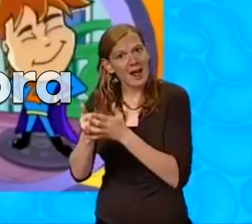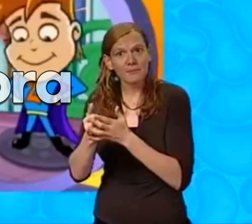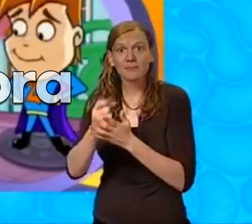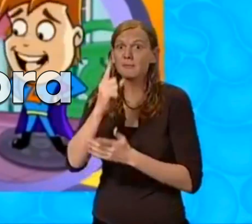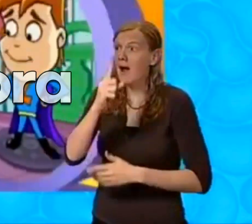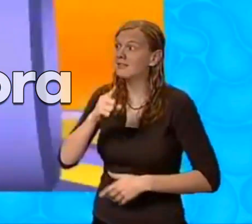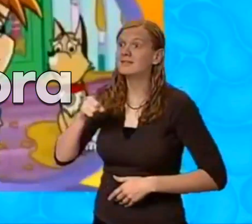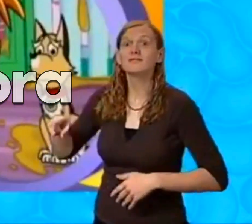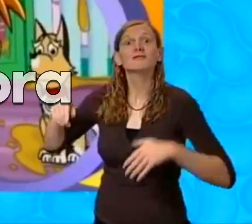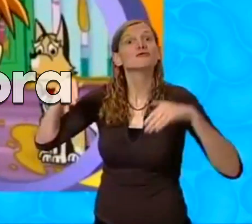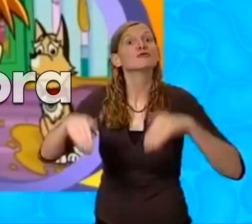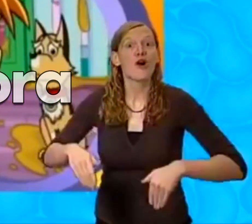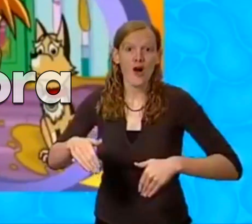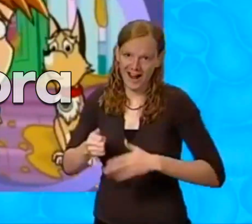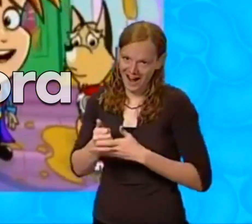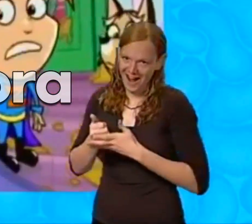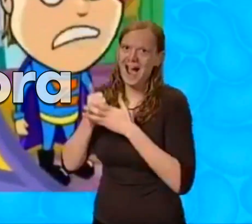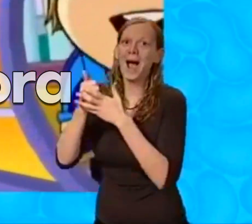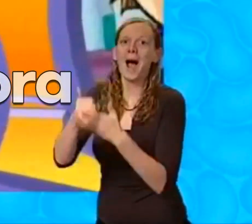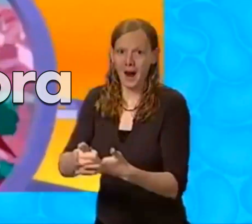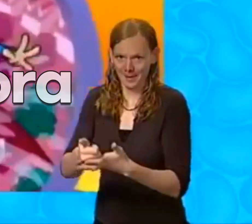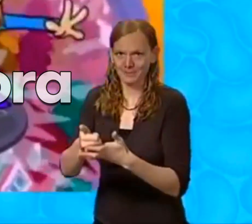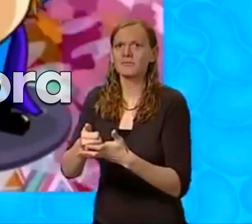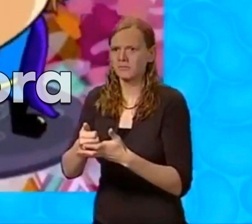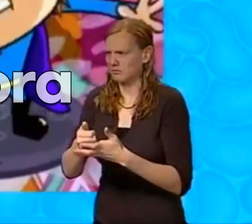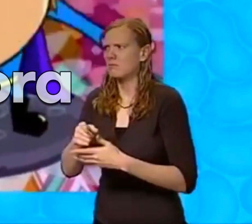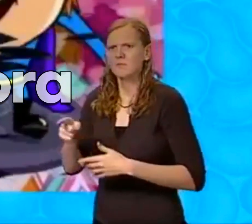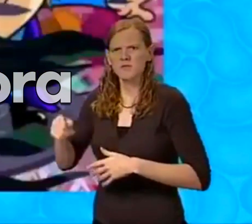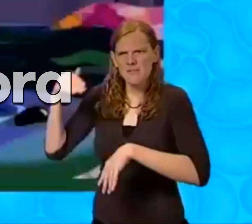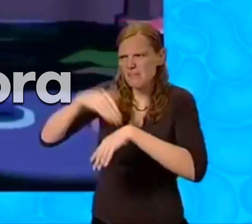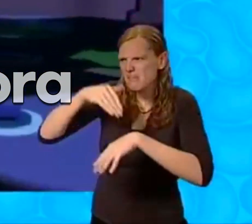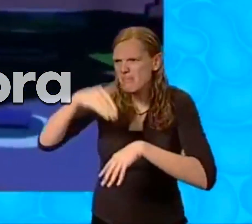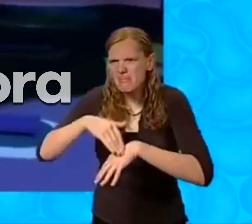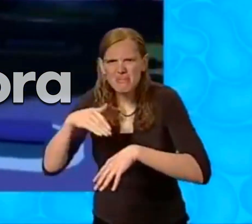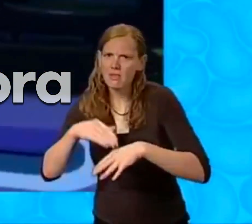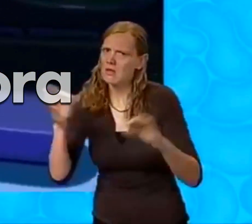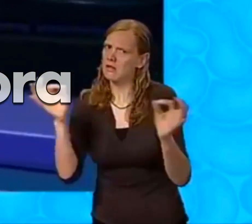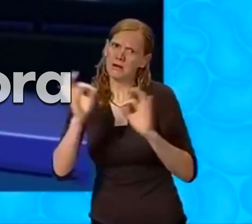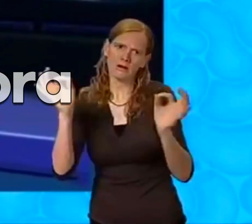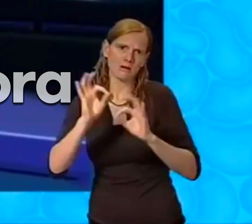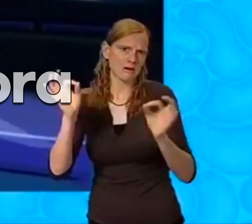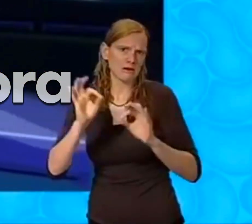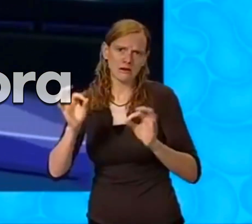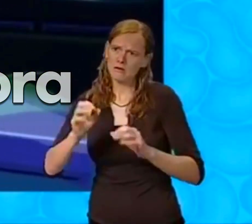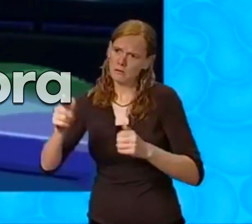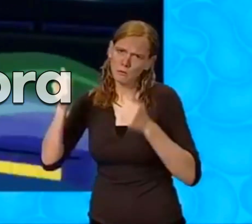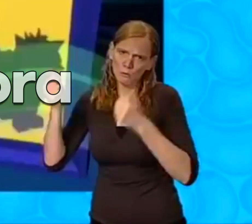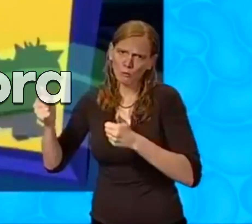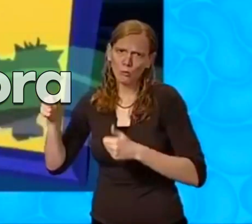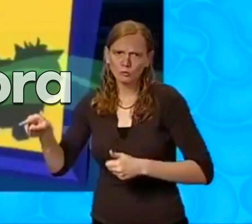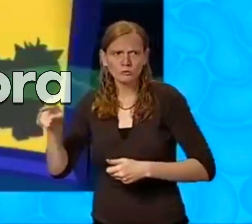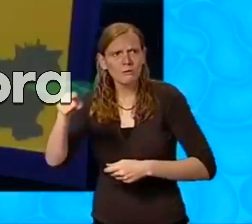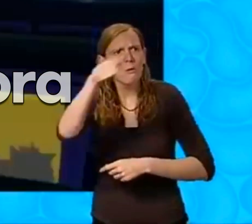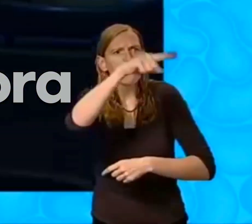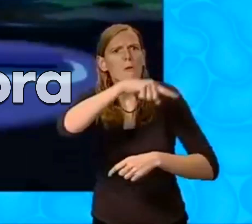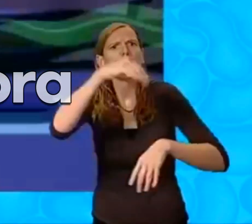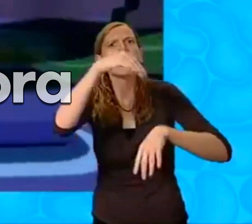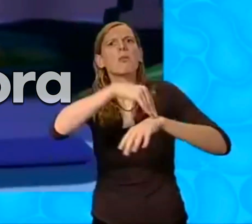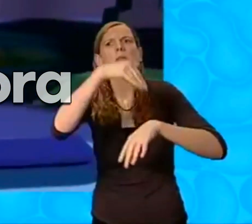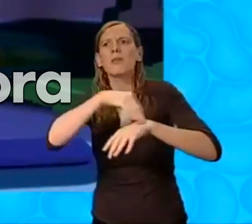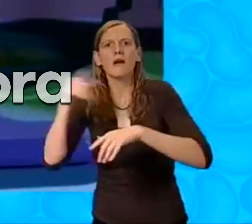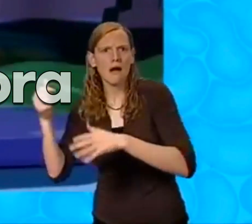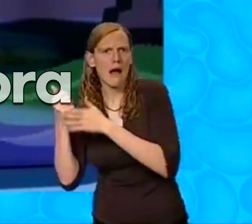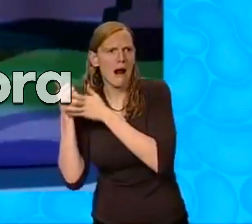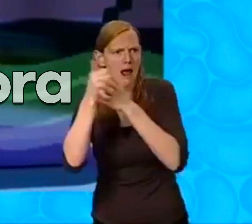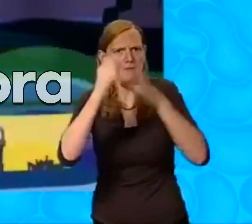looking for trouble, but there's trouble to be found. He sniffed a whiff of a man and a monk. It's the hog